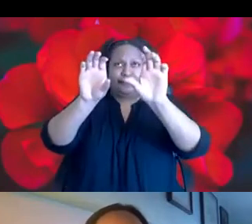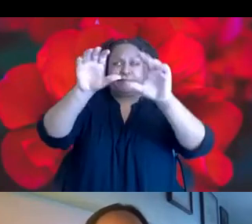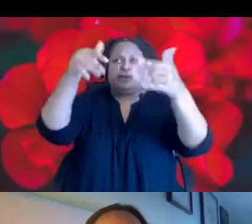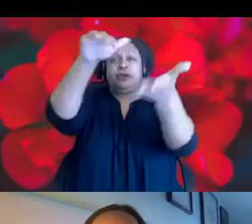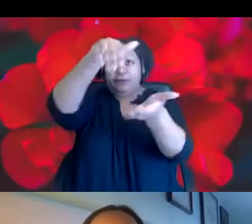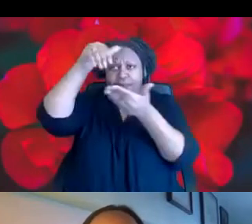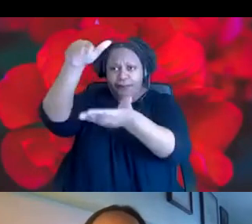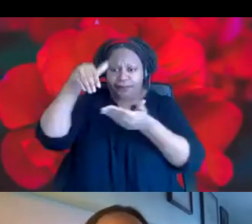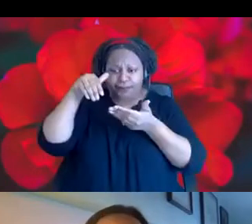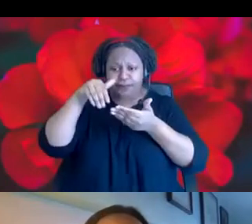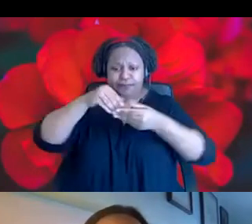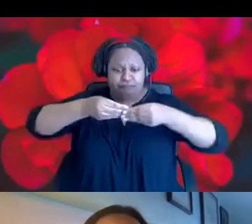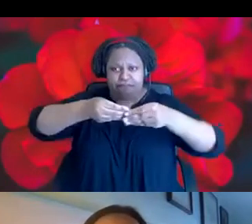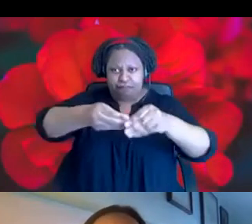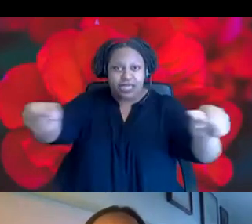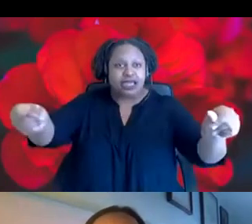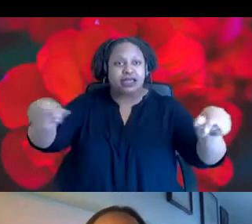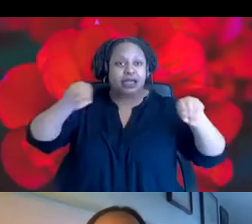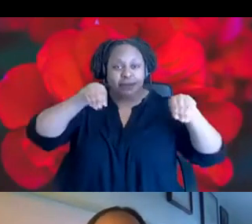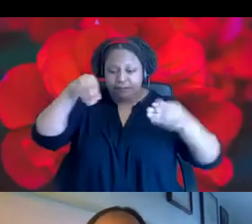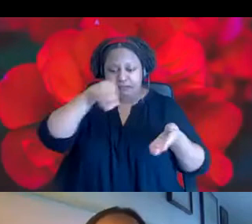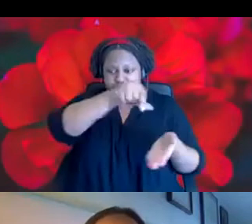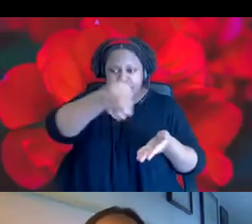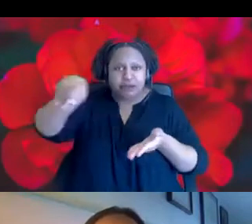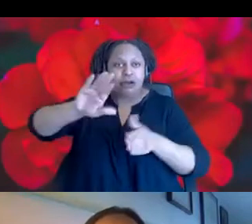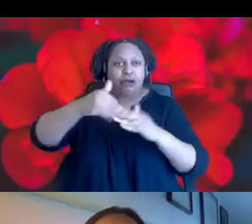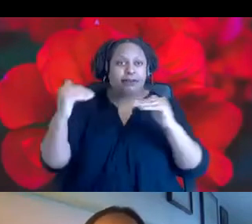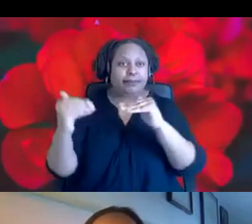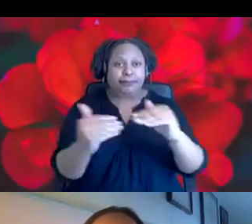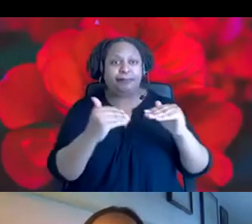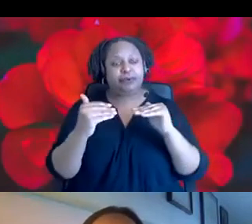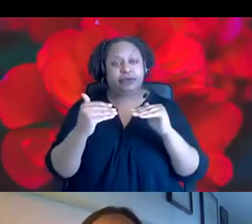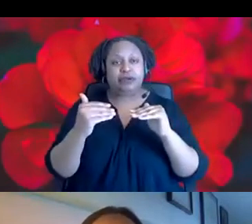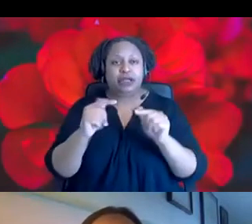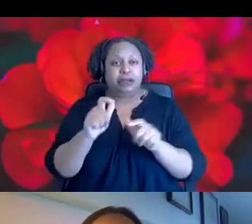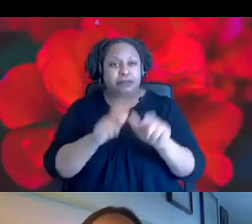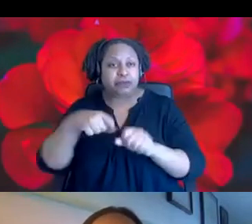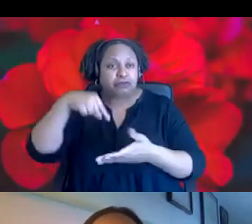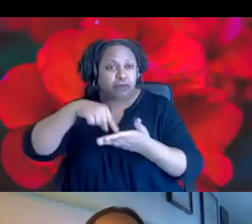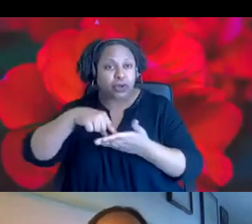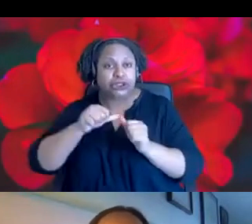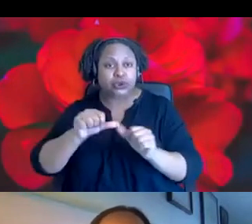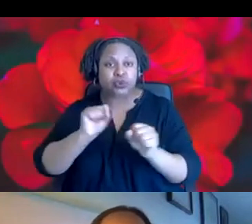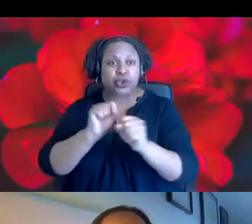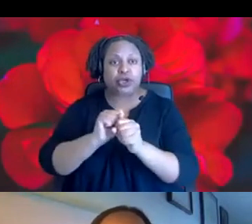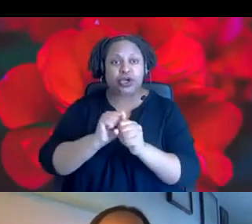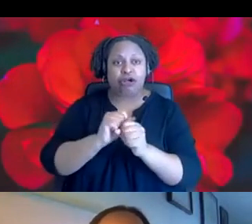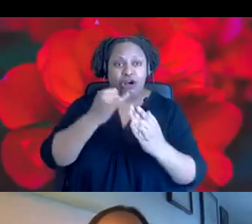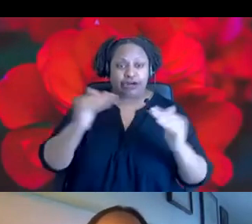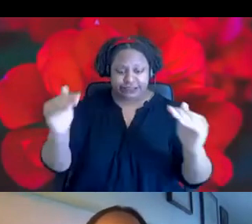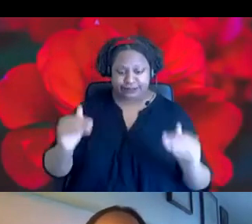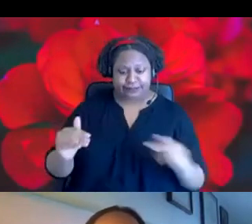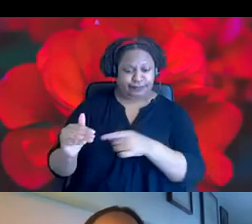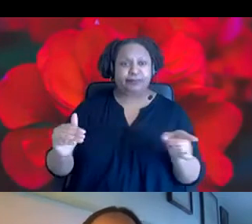so that everybody can actually afford to keep doing this, so that the artists are not valued at the bottom of it all, according